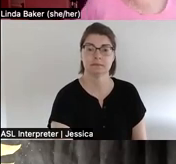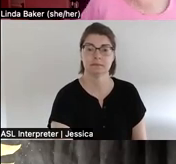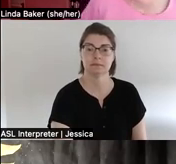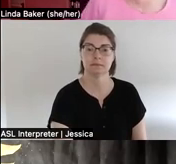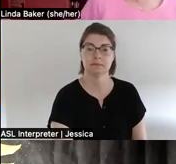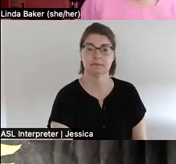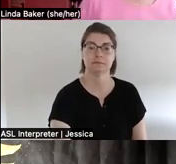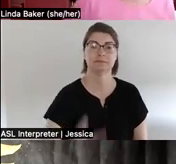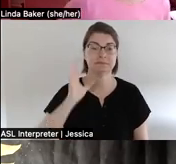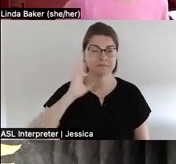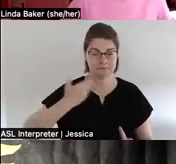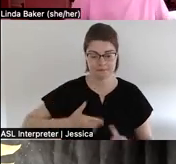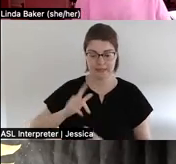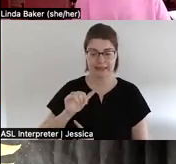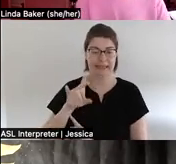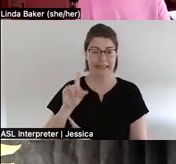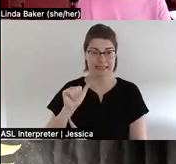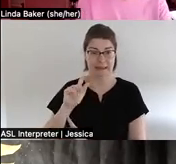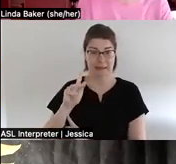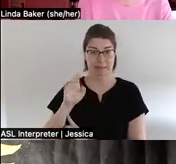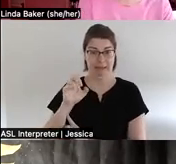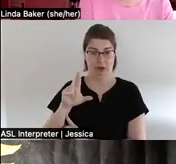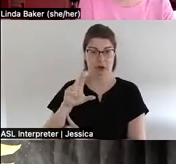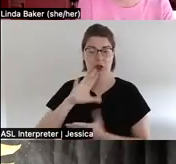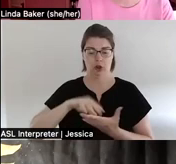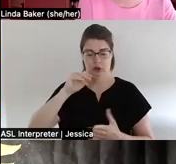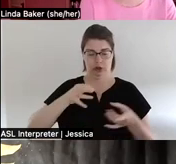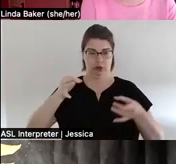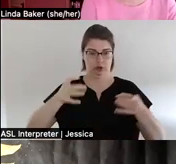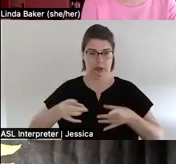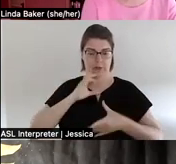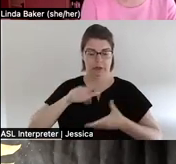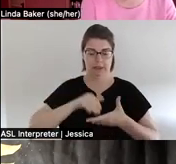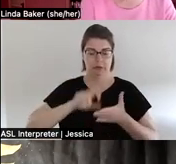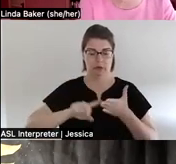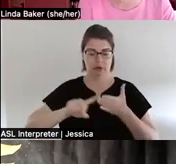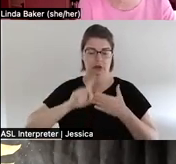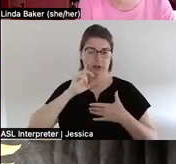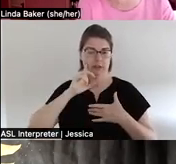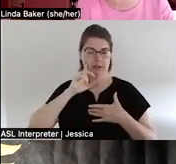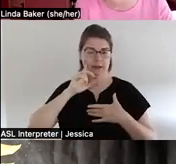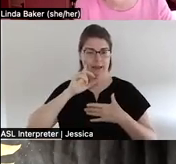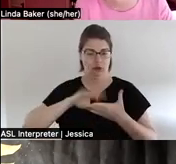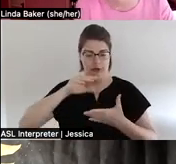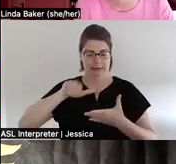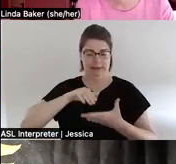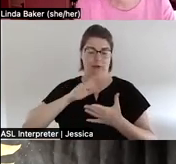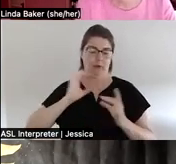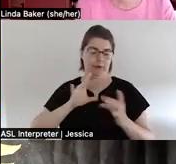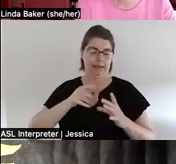I'm Linda Baker, the Learning Director at the Center for Research and Education on Violence Against Women and Children.